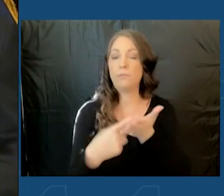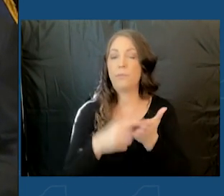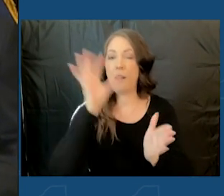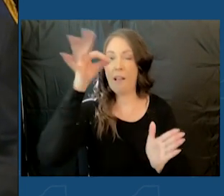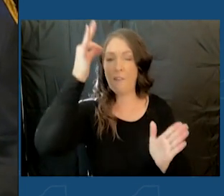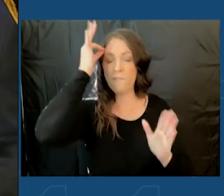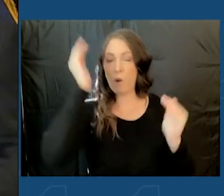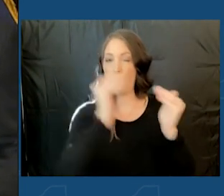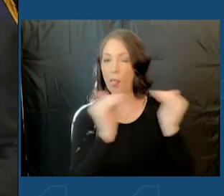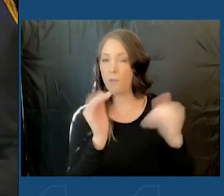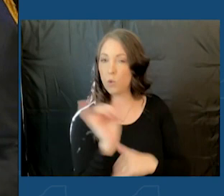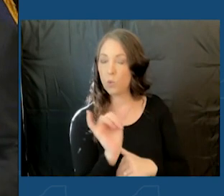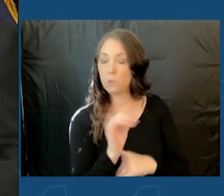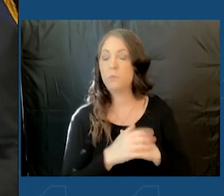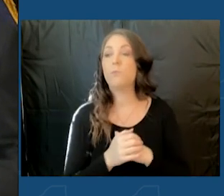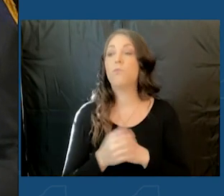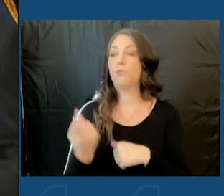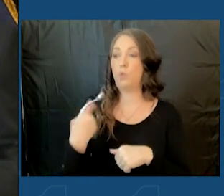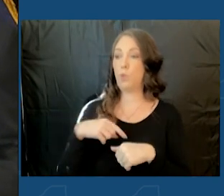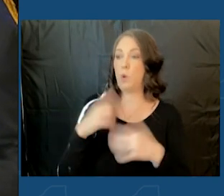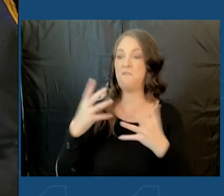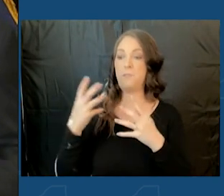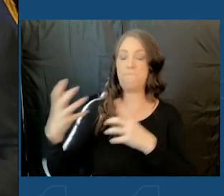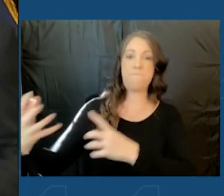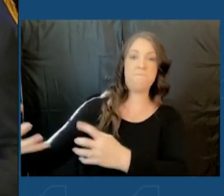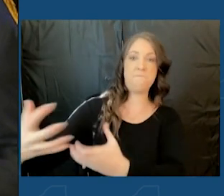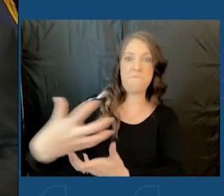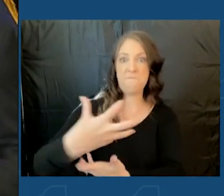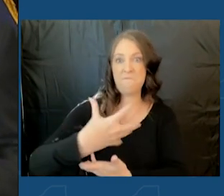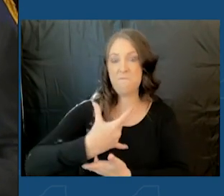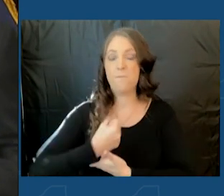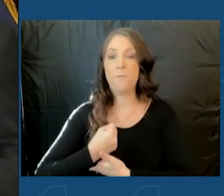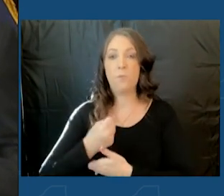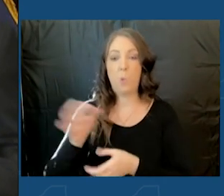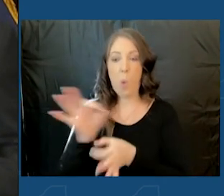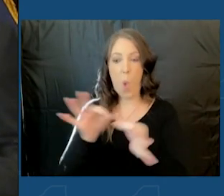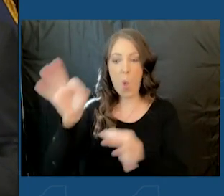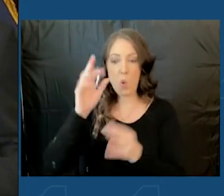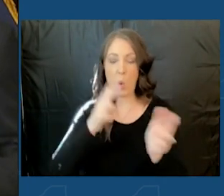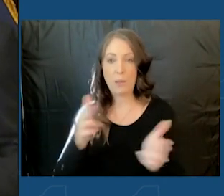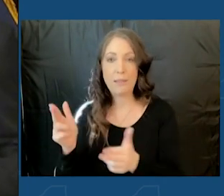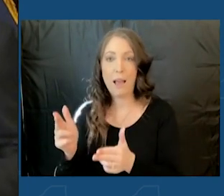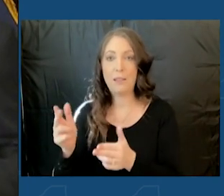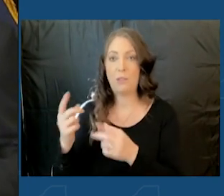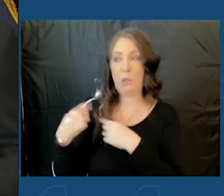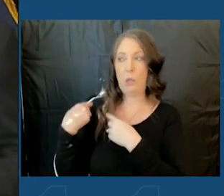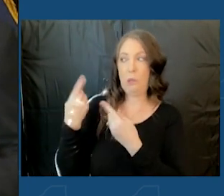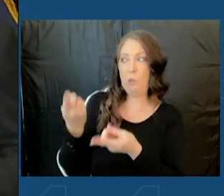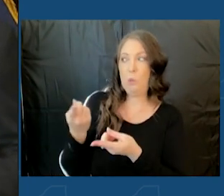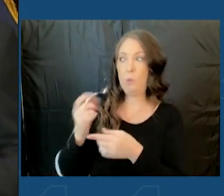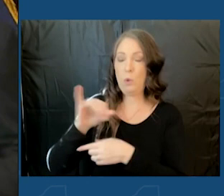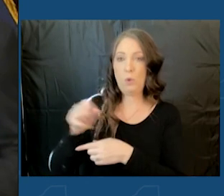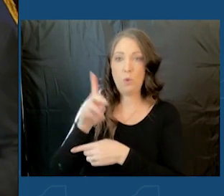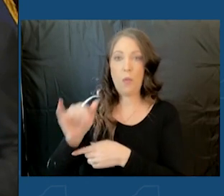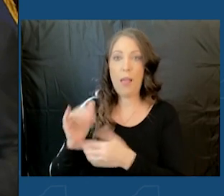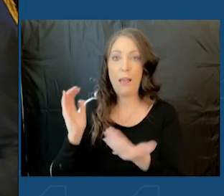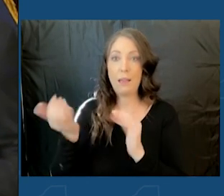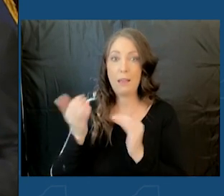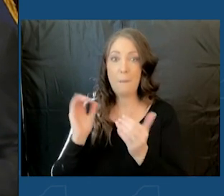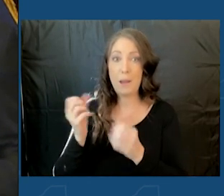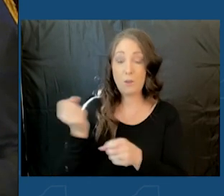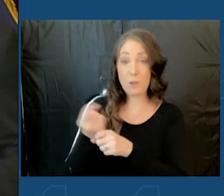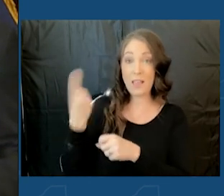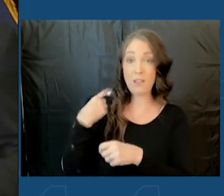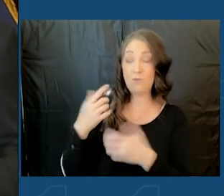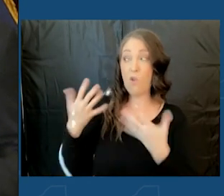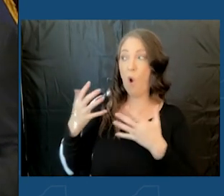well. We have seized more ghost guns just this up through July than we did all of last year. 76 already seized, and